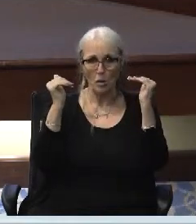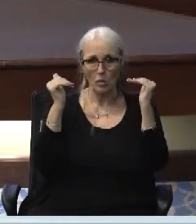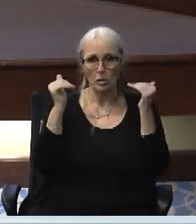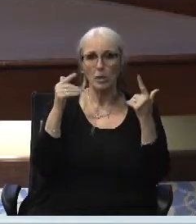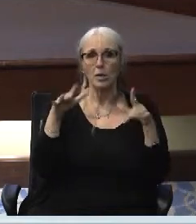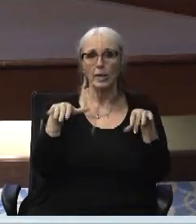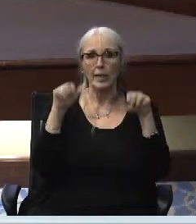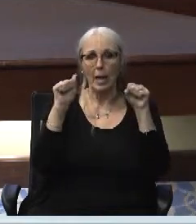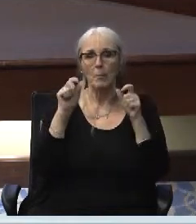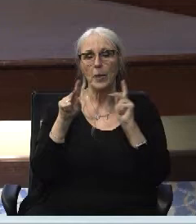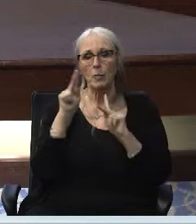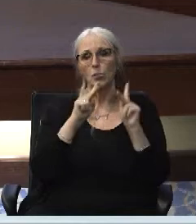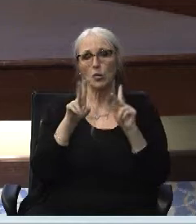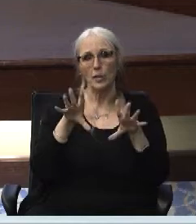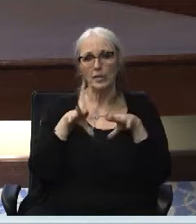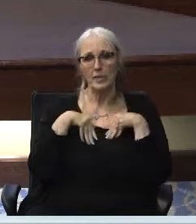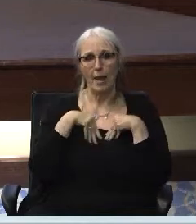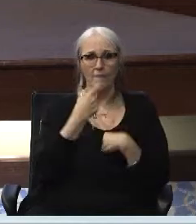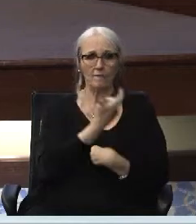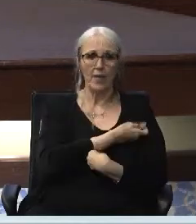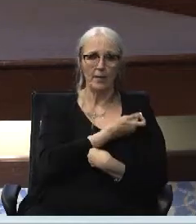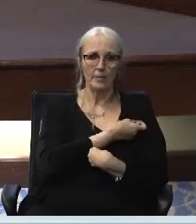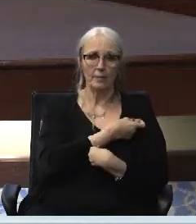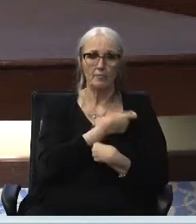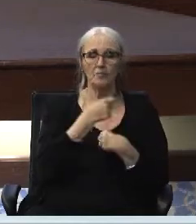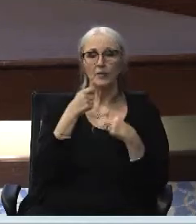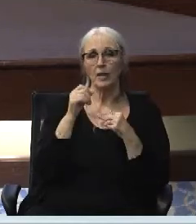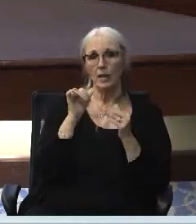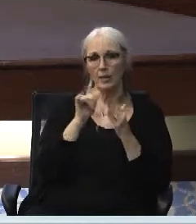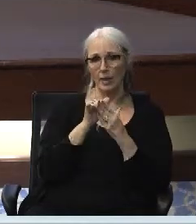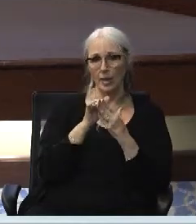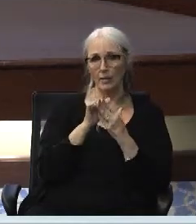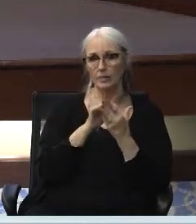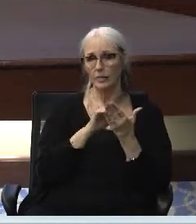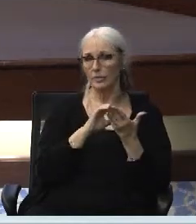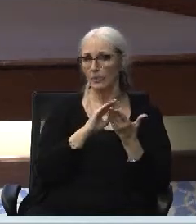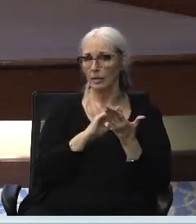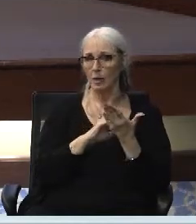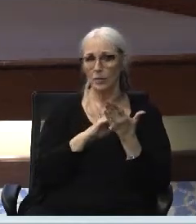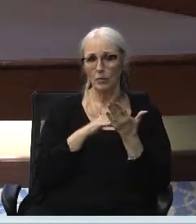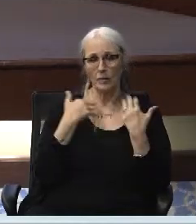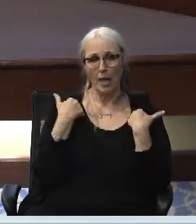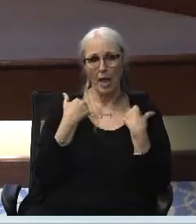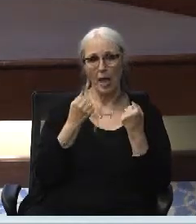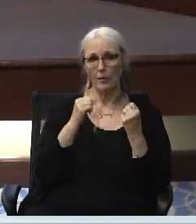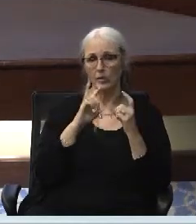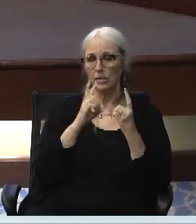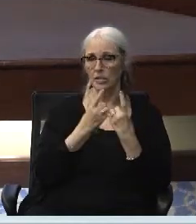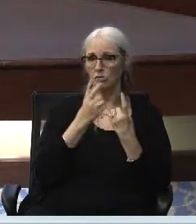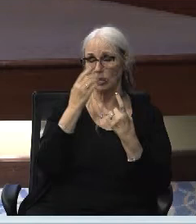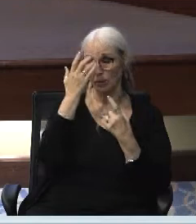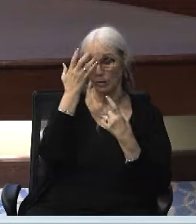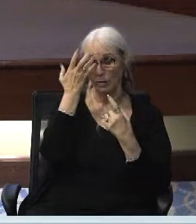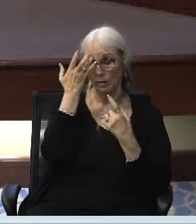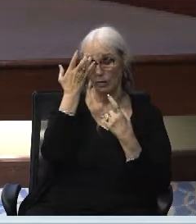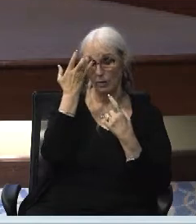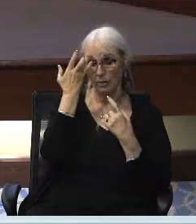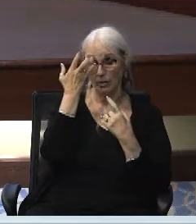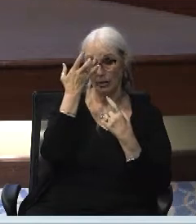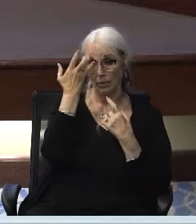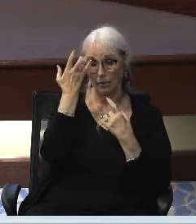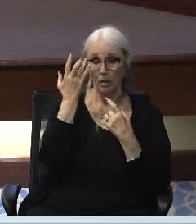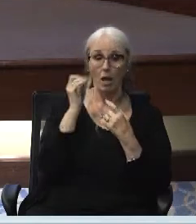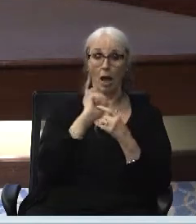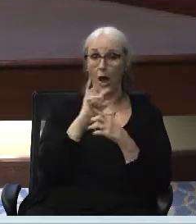getting people to get a vaccine. And this campaign complements the work that's been done by the Health District's Vaccine Ambassador Program. All